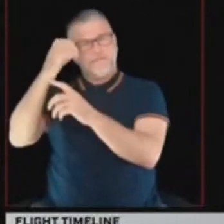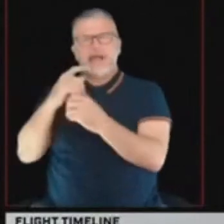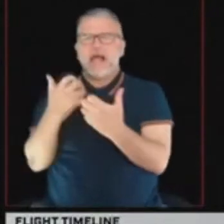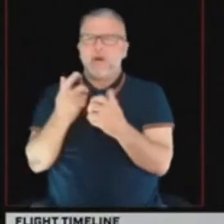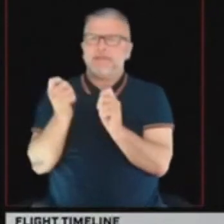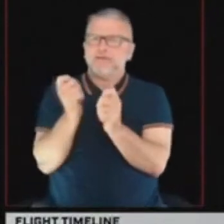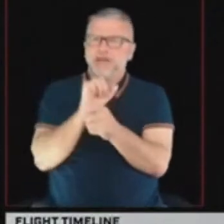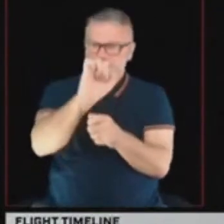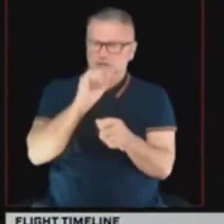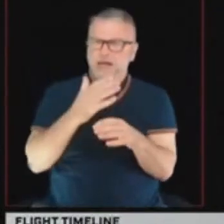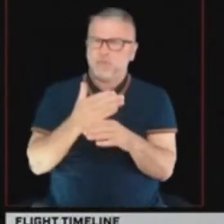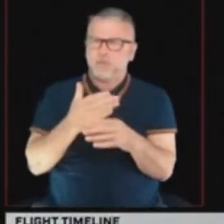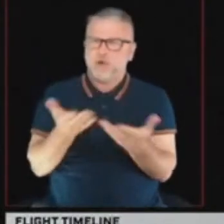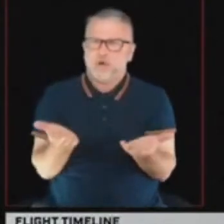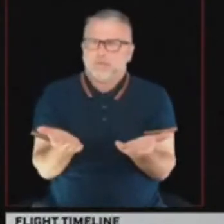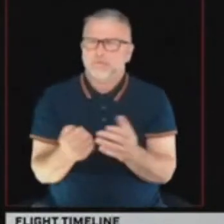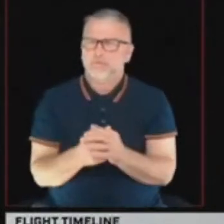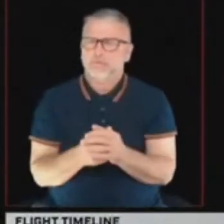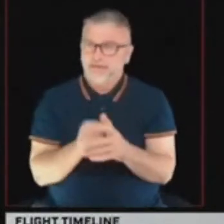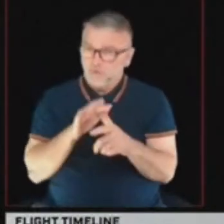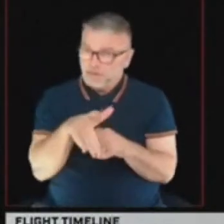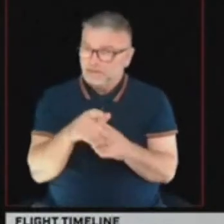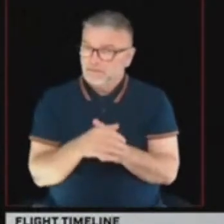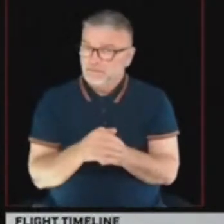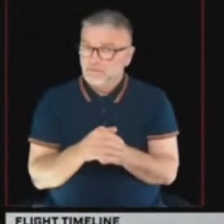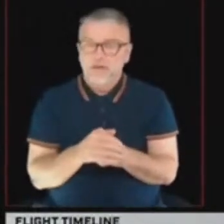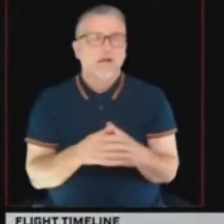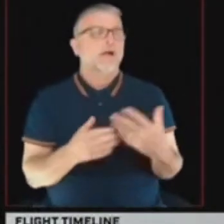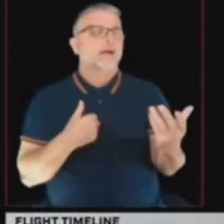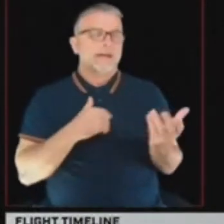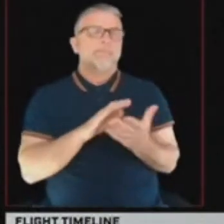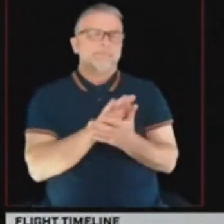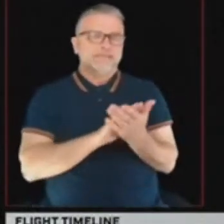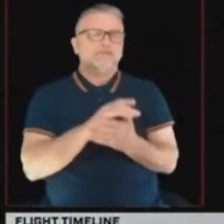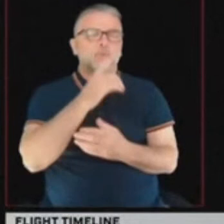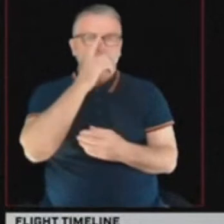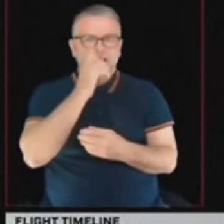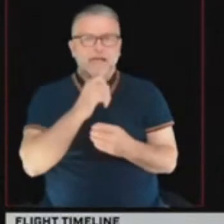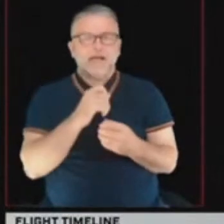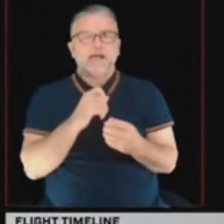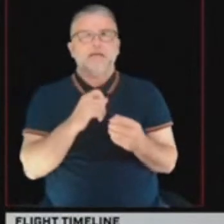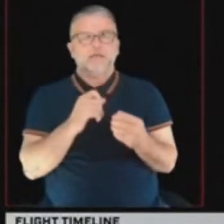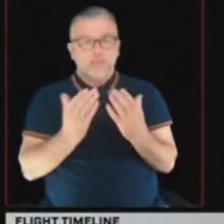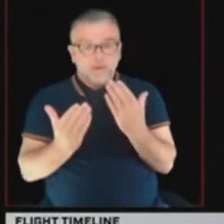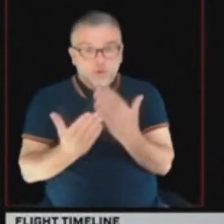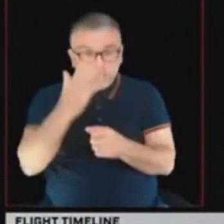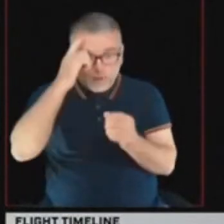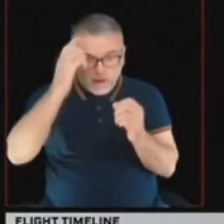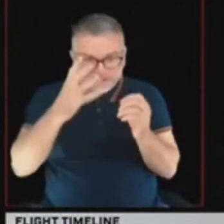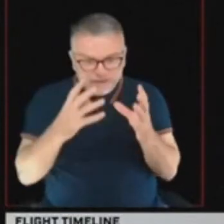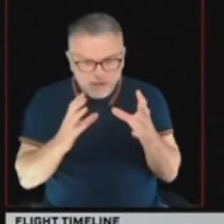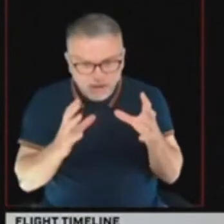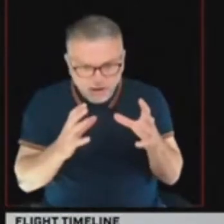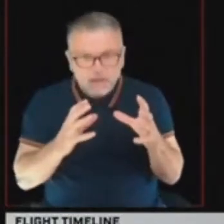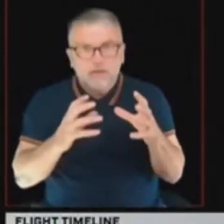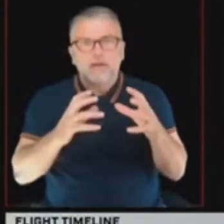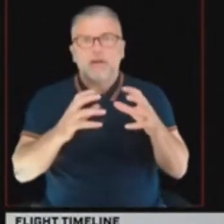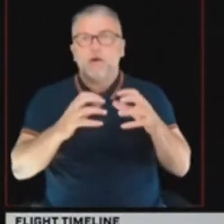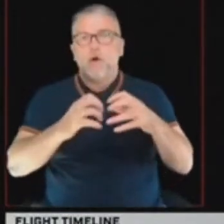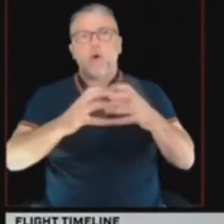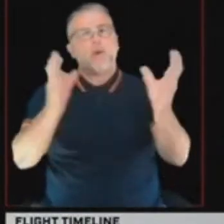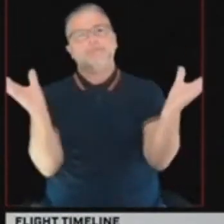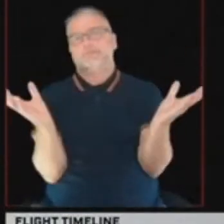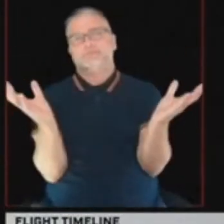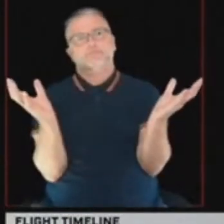about missions? Well, and it enables us to really unlock the innovation. That we are all about